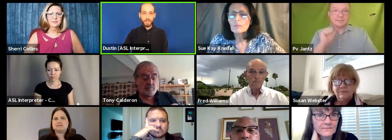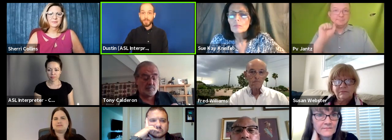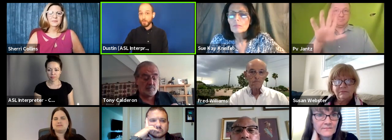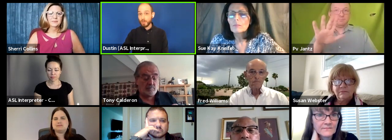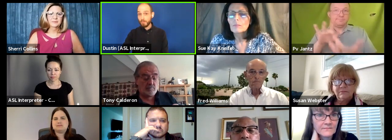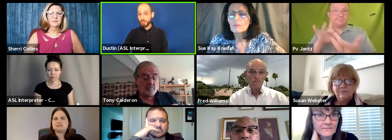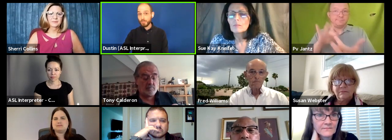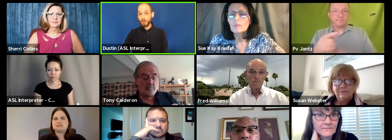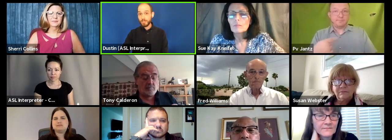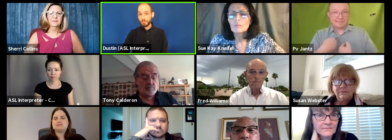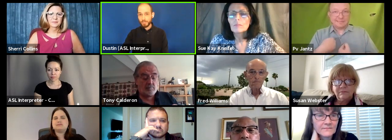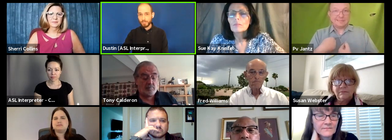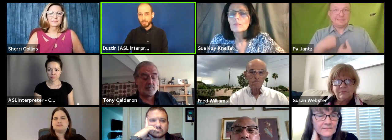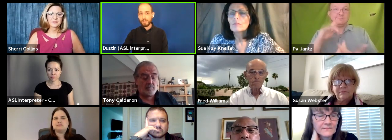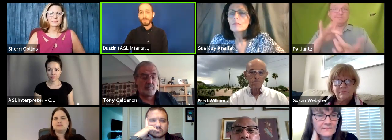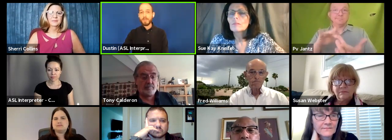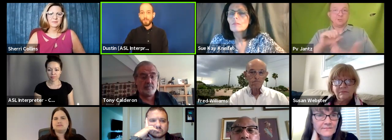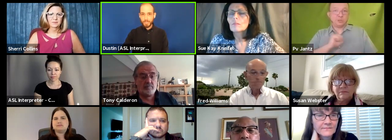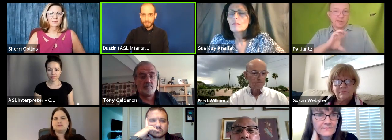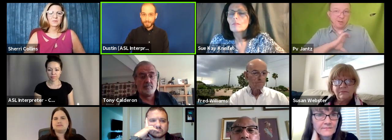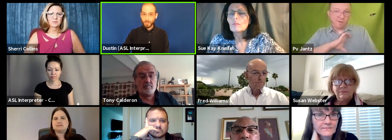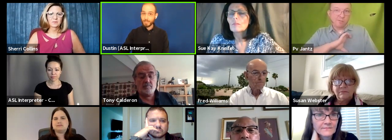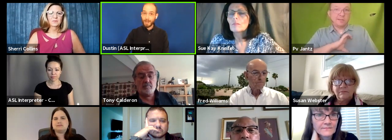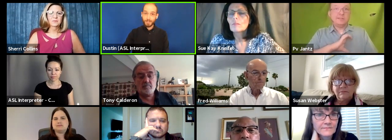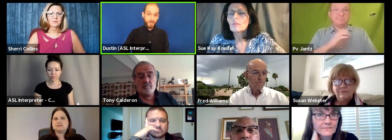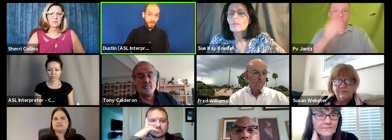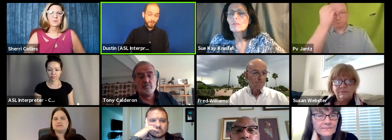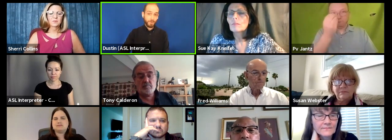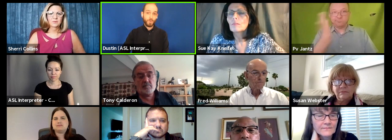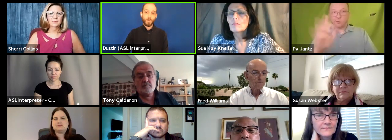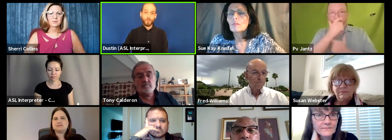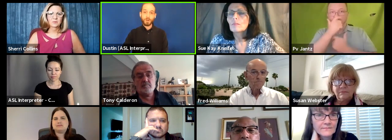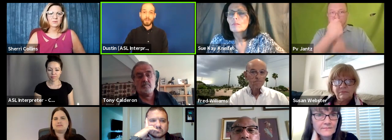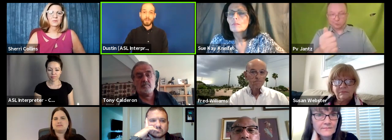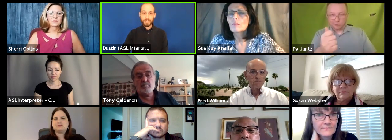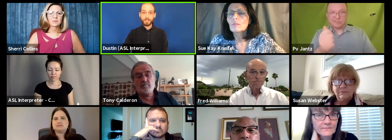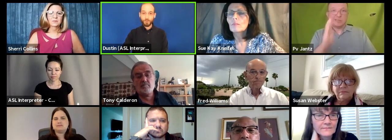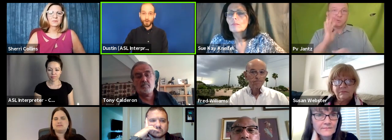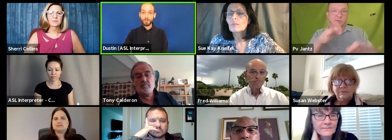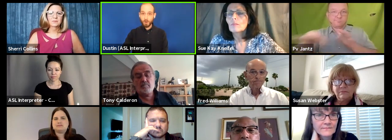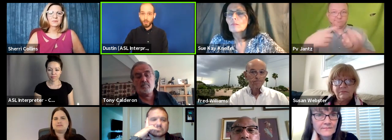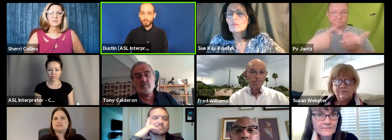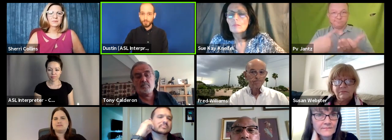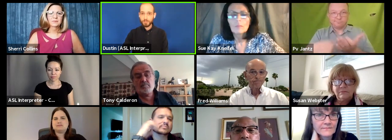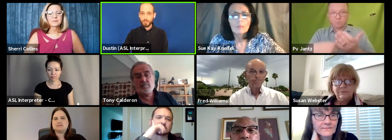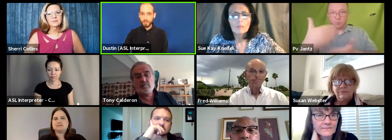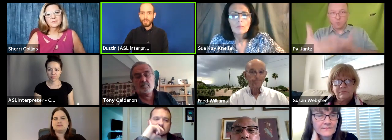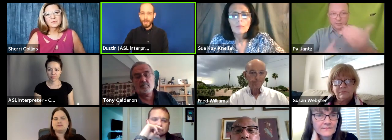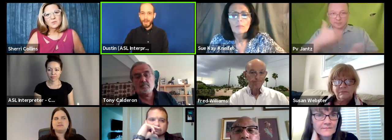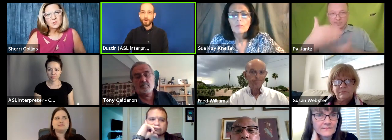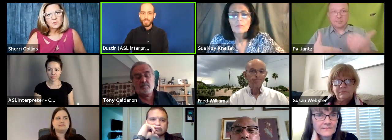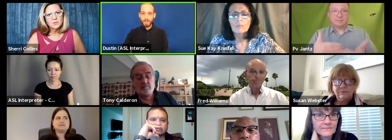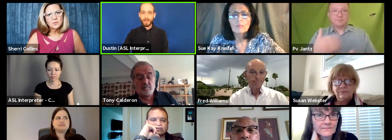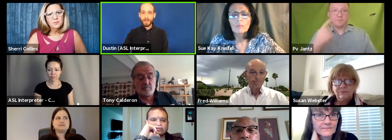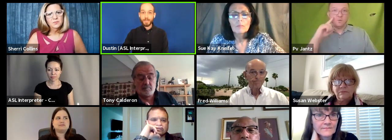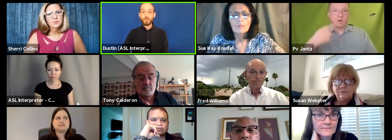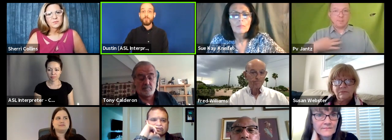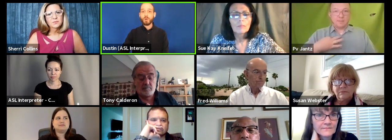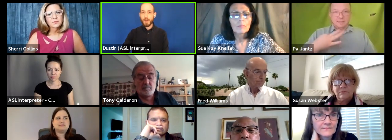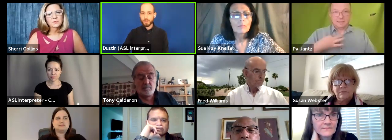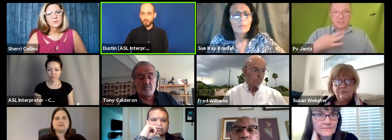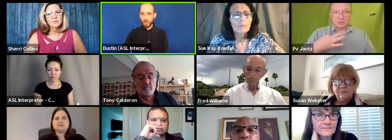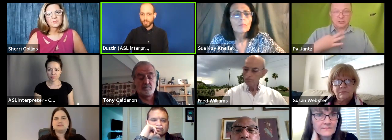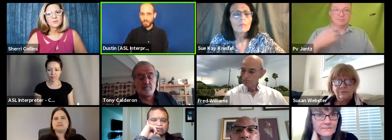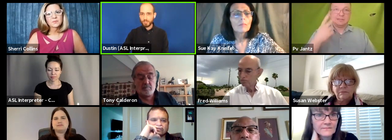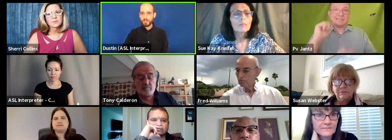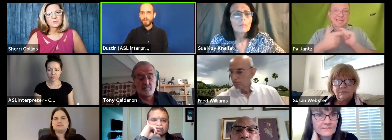soon. Any community members who are interested, please contact me or Executive Director Collins, and we can tell you